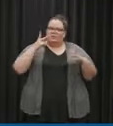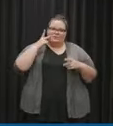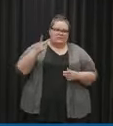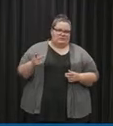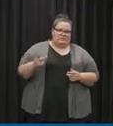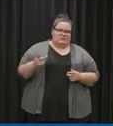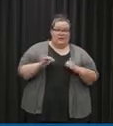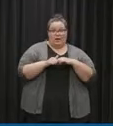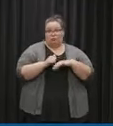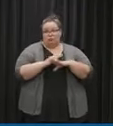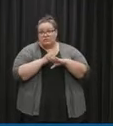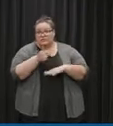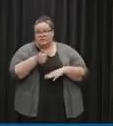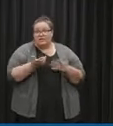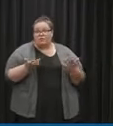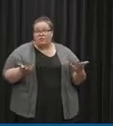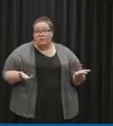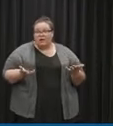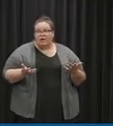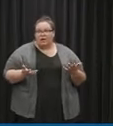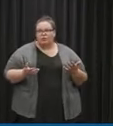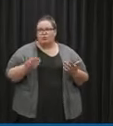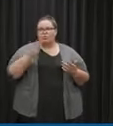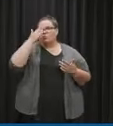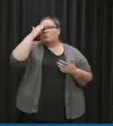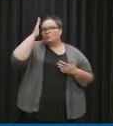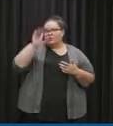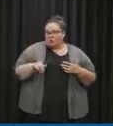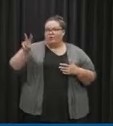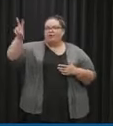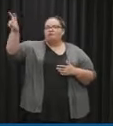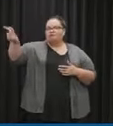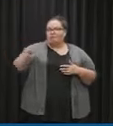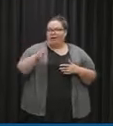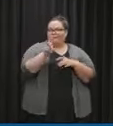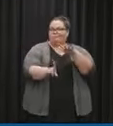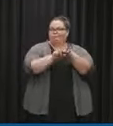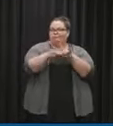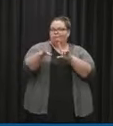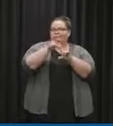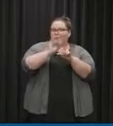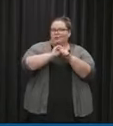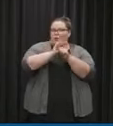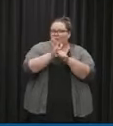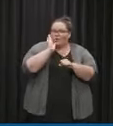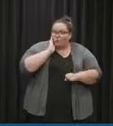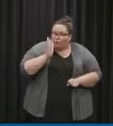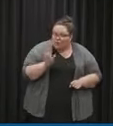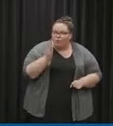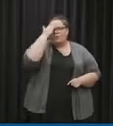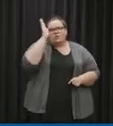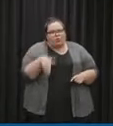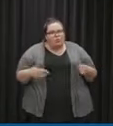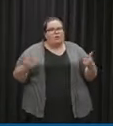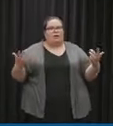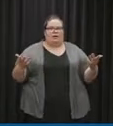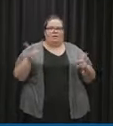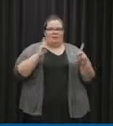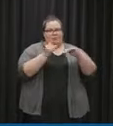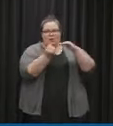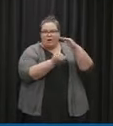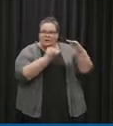is, again, being aware of community, being aware of imported cases that are coming inside the Atlantic bubble every day in terms of people